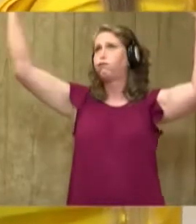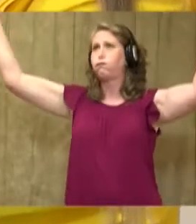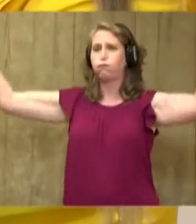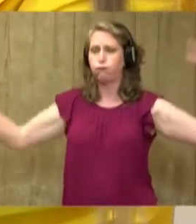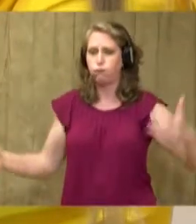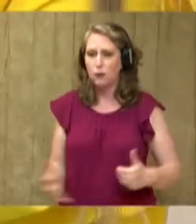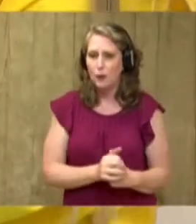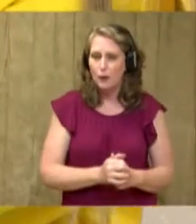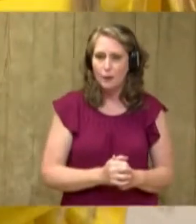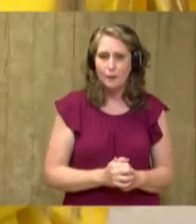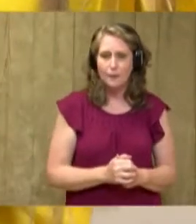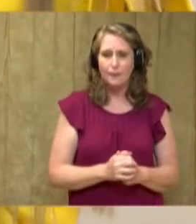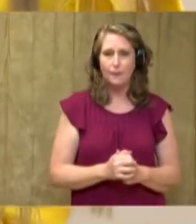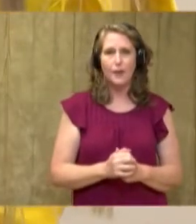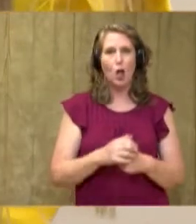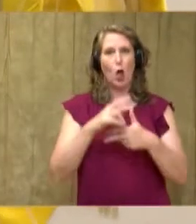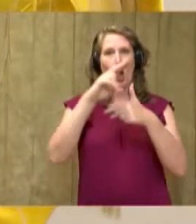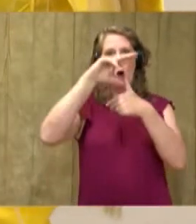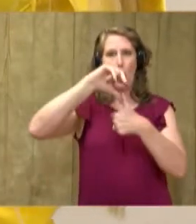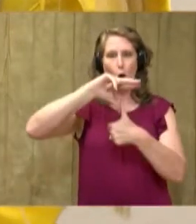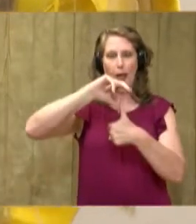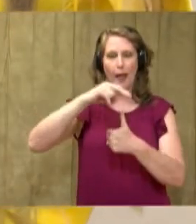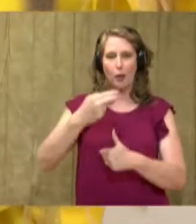air. Hurricane.